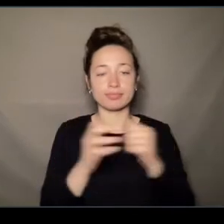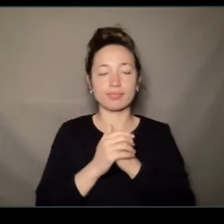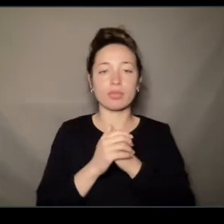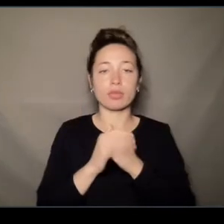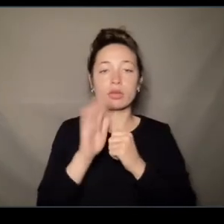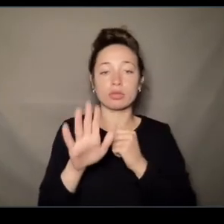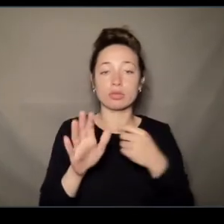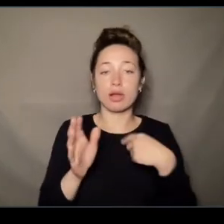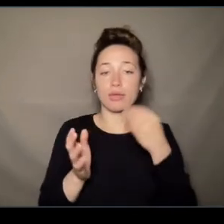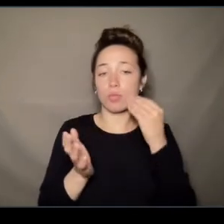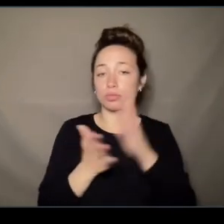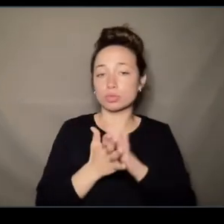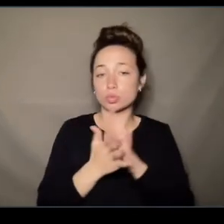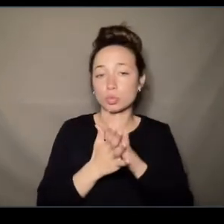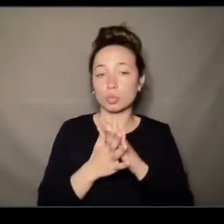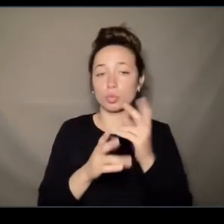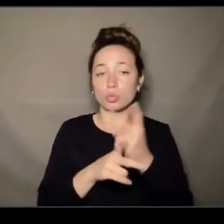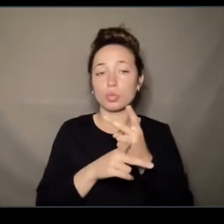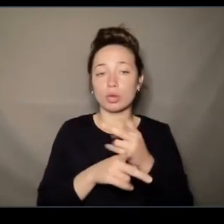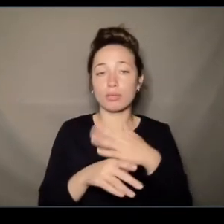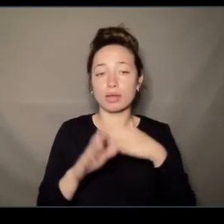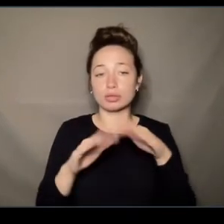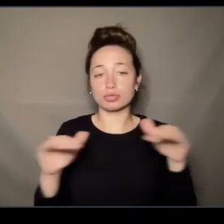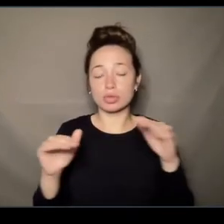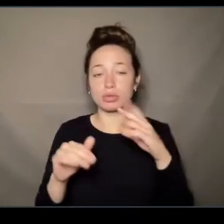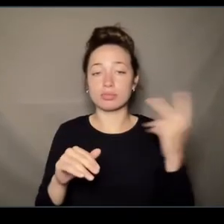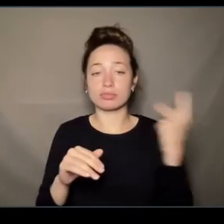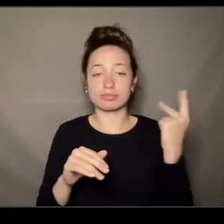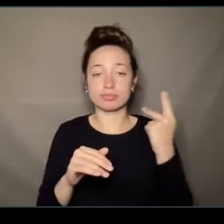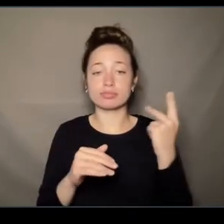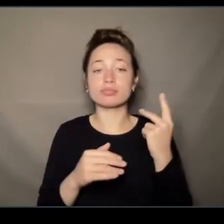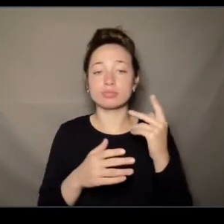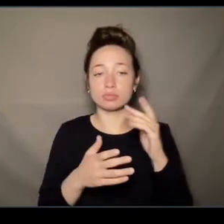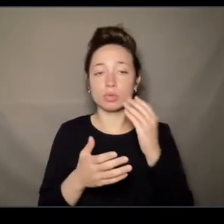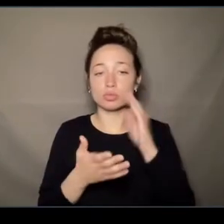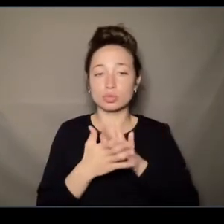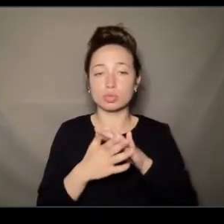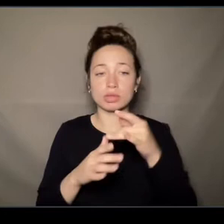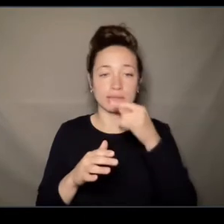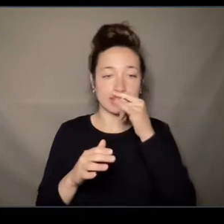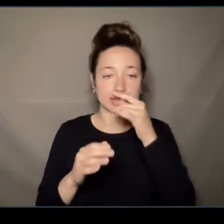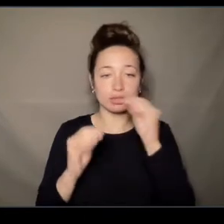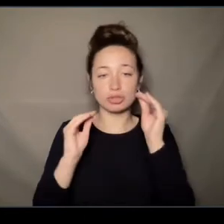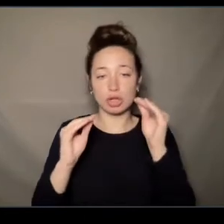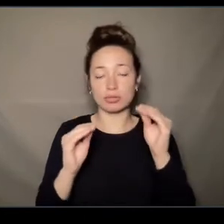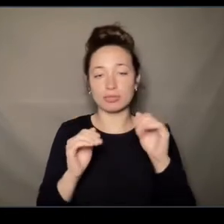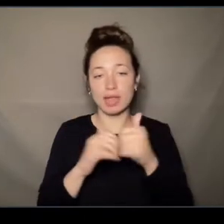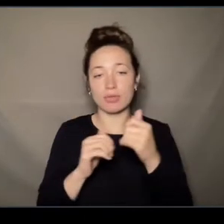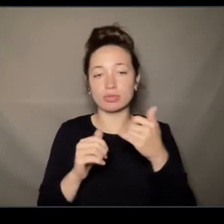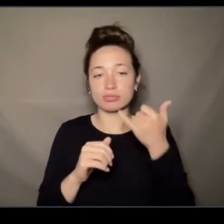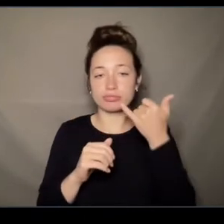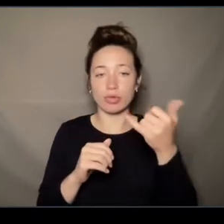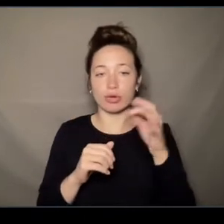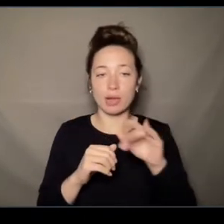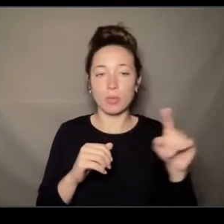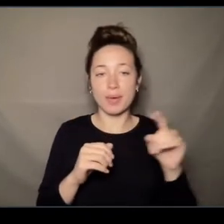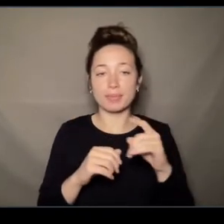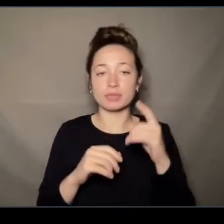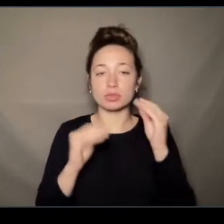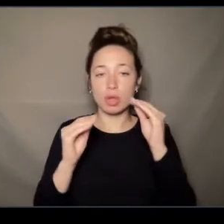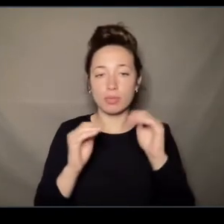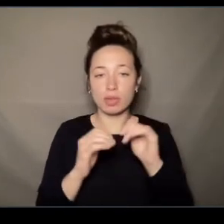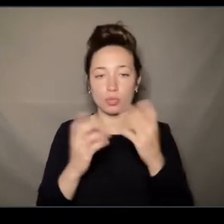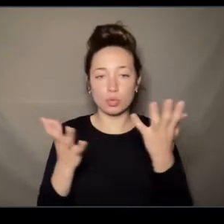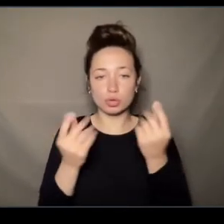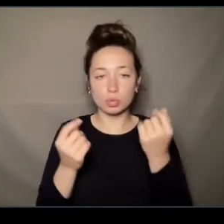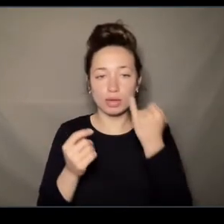screen in a second, because so I homeschooled my children. Tom and I homeschooled our kids, and we taught them how to dial 911, and we taught them what to do if